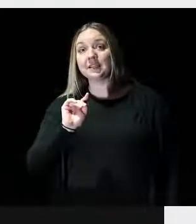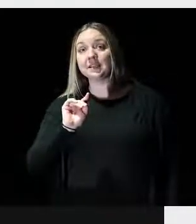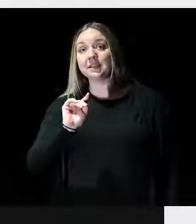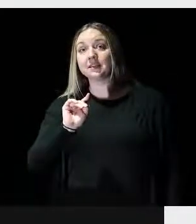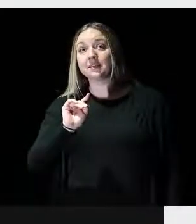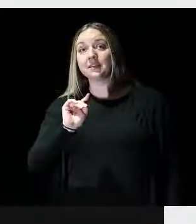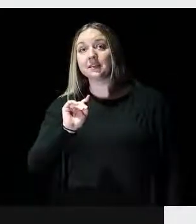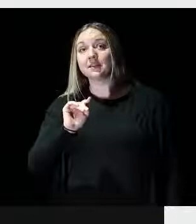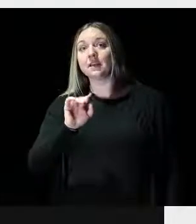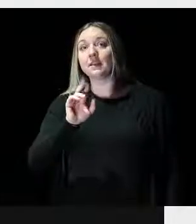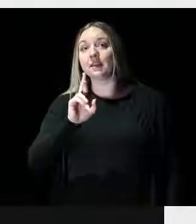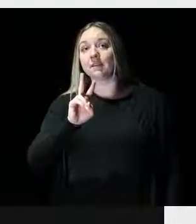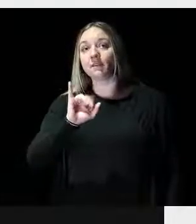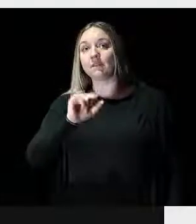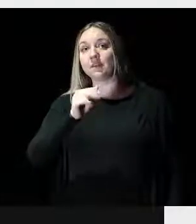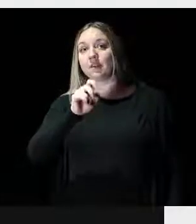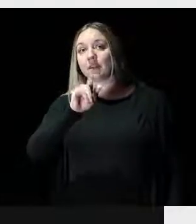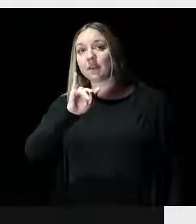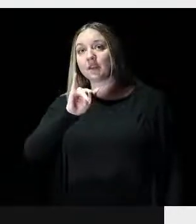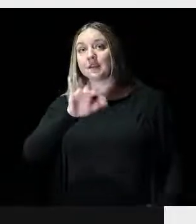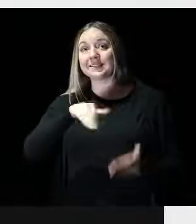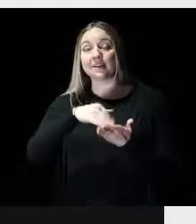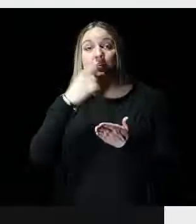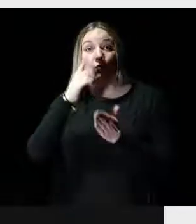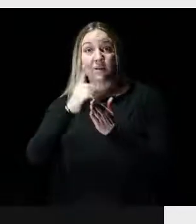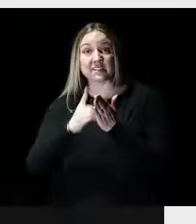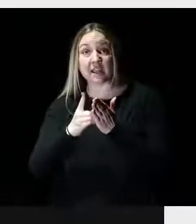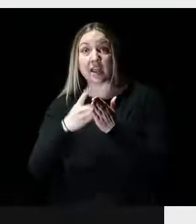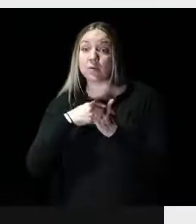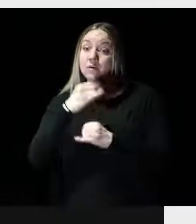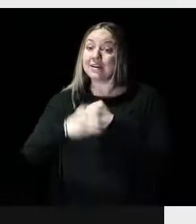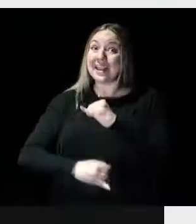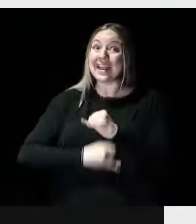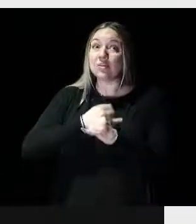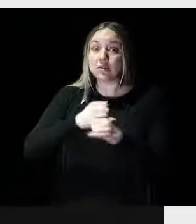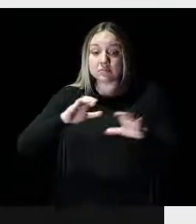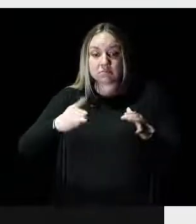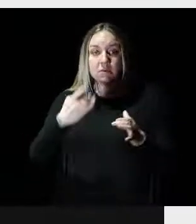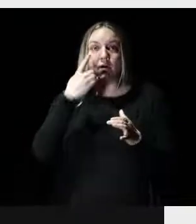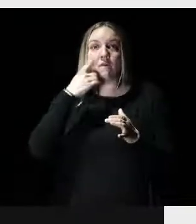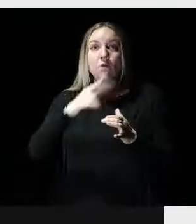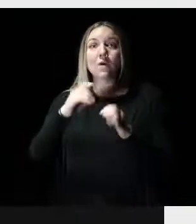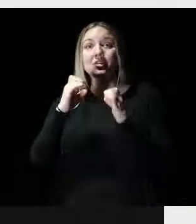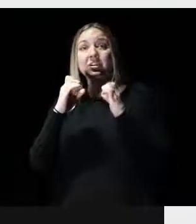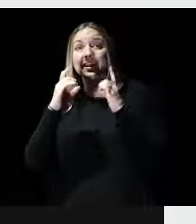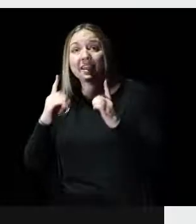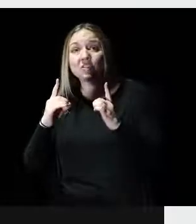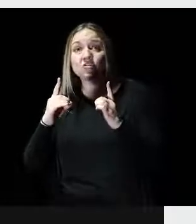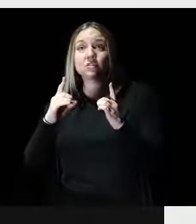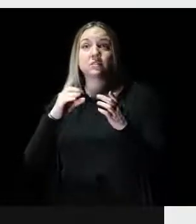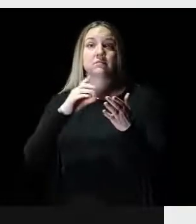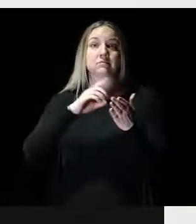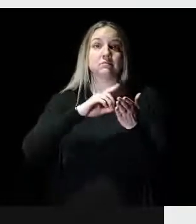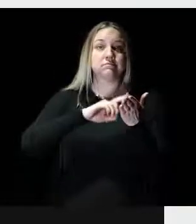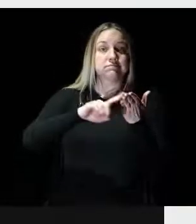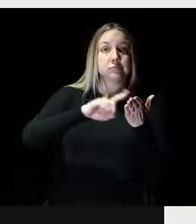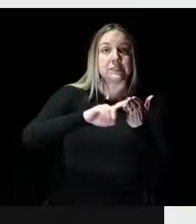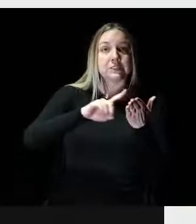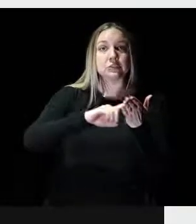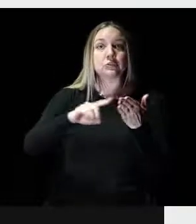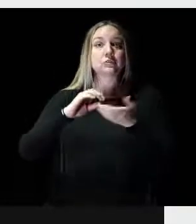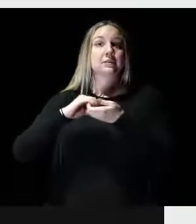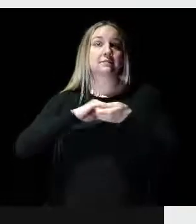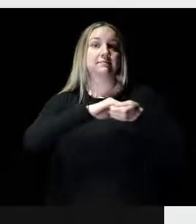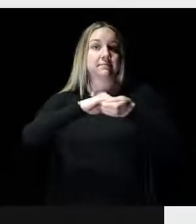for Design Studies is an international hub for education, research, collaboration, and advocacy, which expands the scope